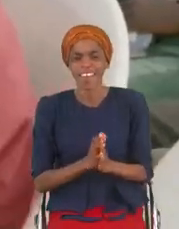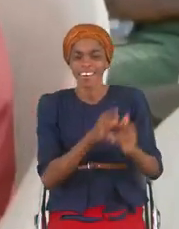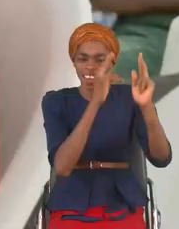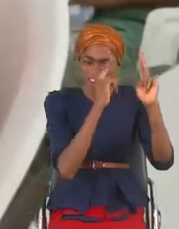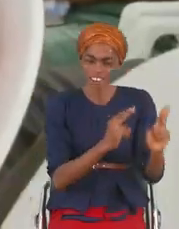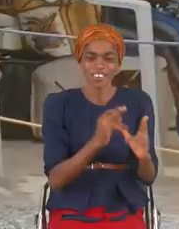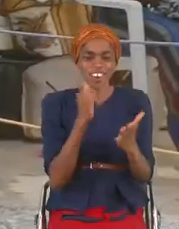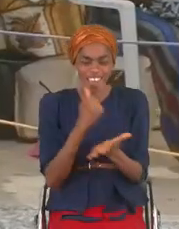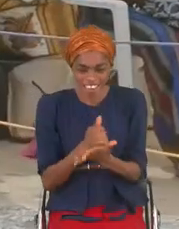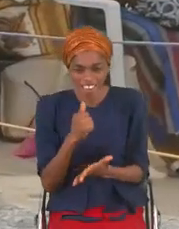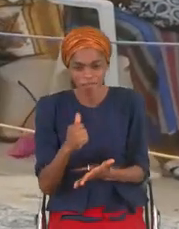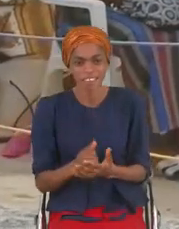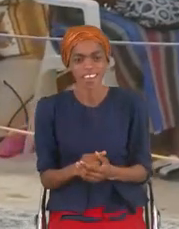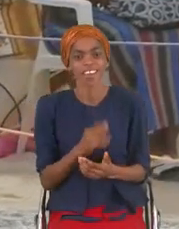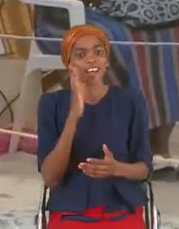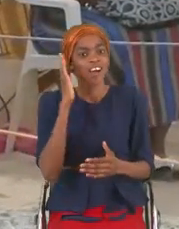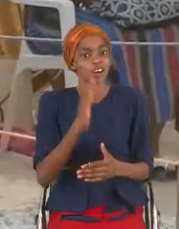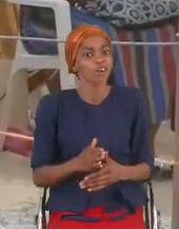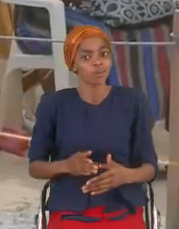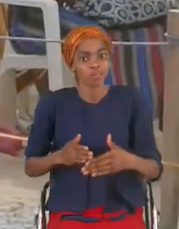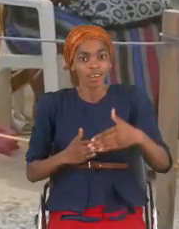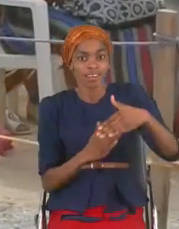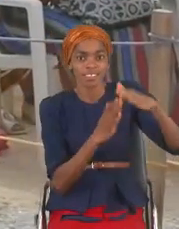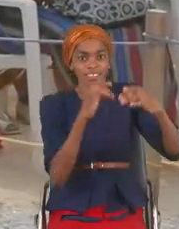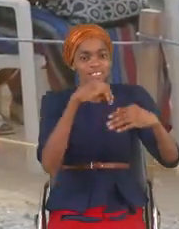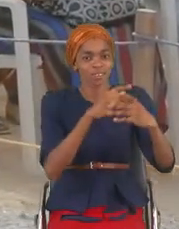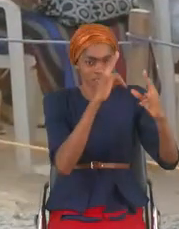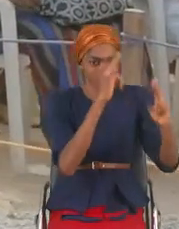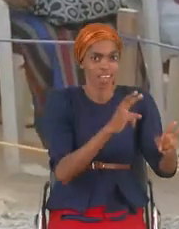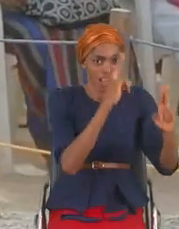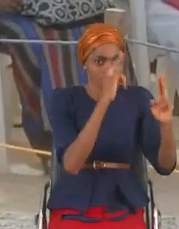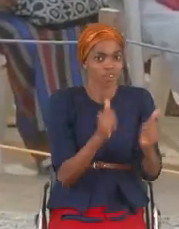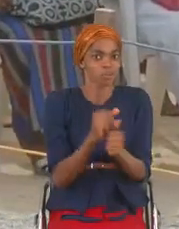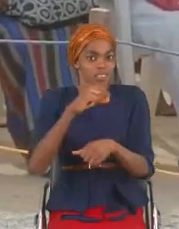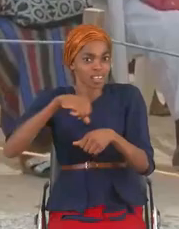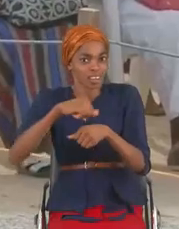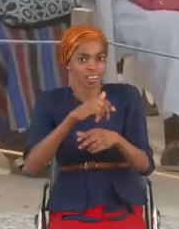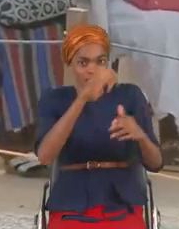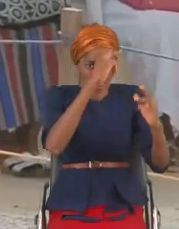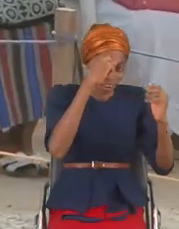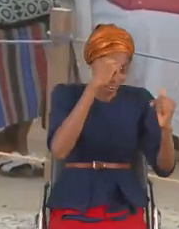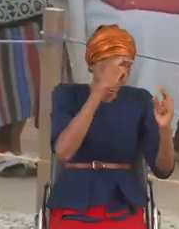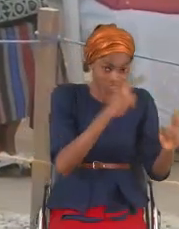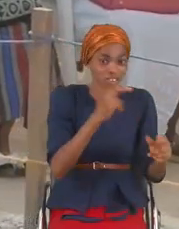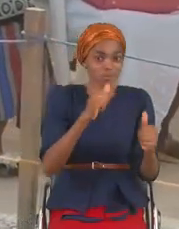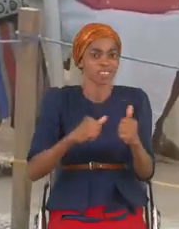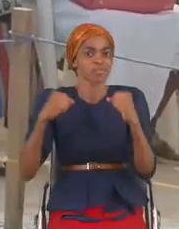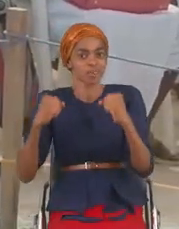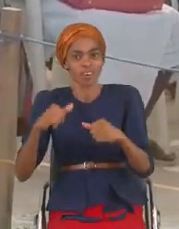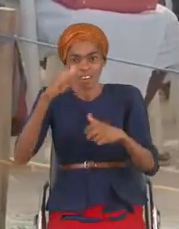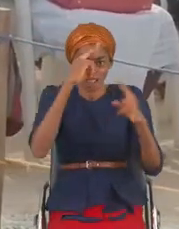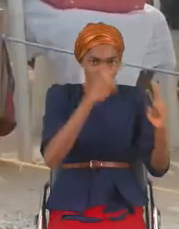Honor. He'll honor you with power. Honor you with anointing. Honor you with miracle. Honor